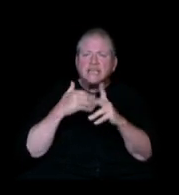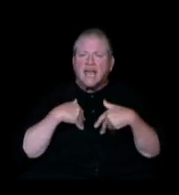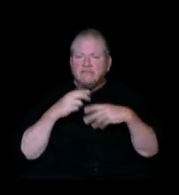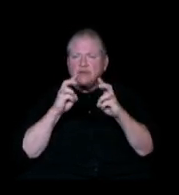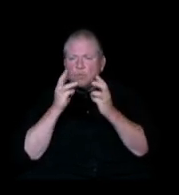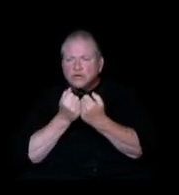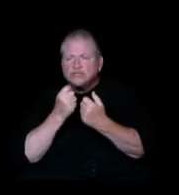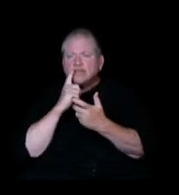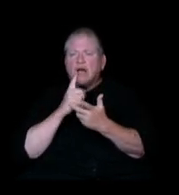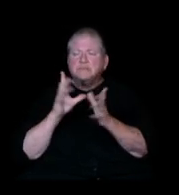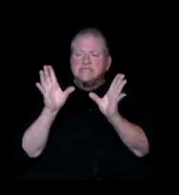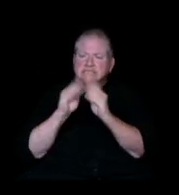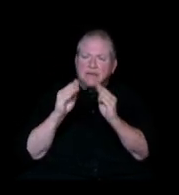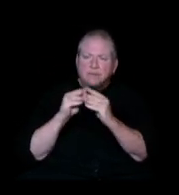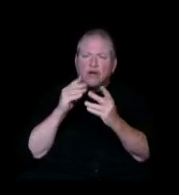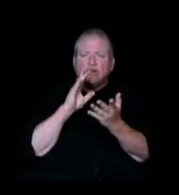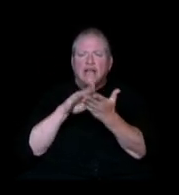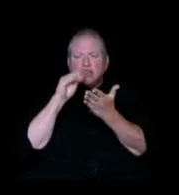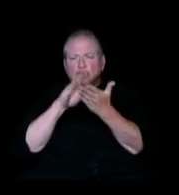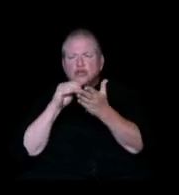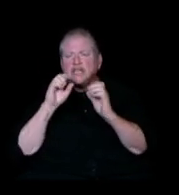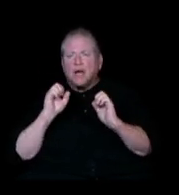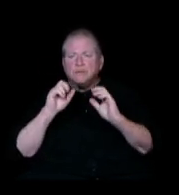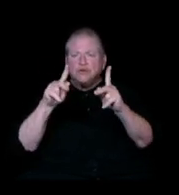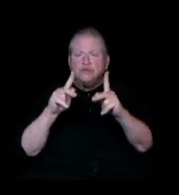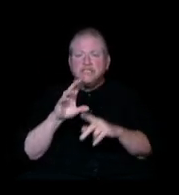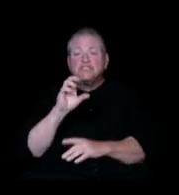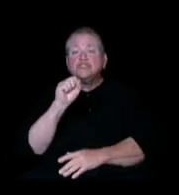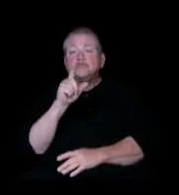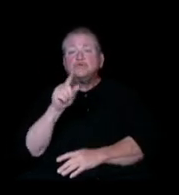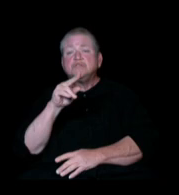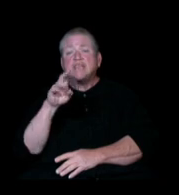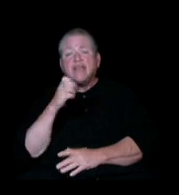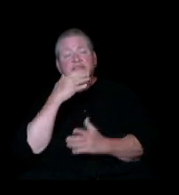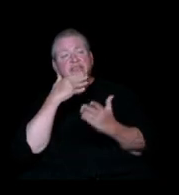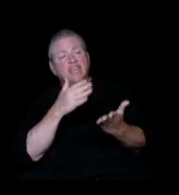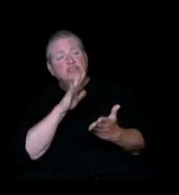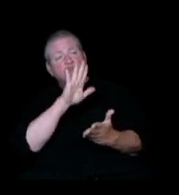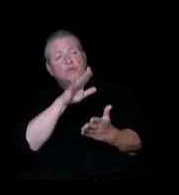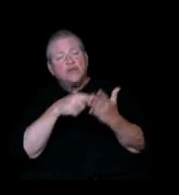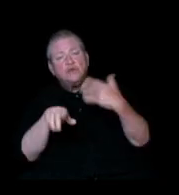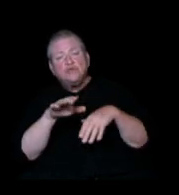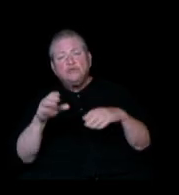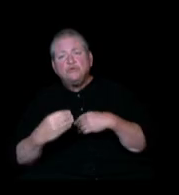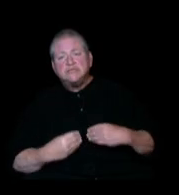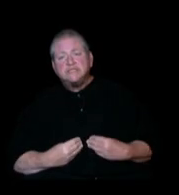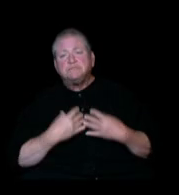and professional learning communities. Suzanne, thank you for all you do to inspire our students.